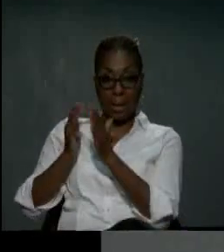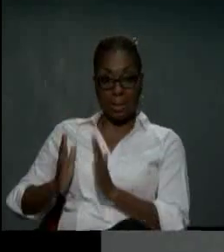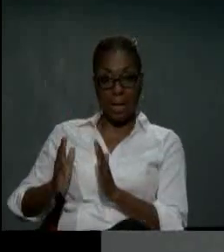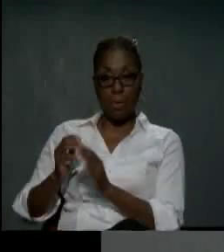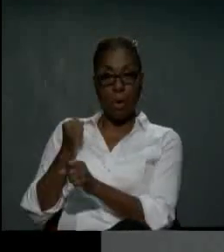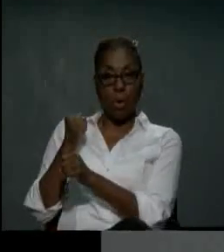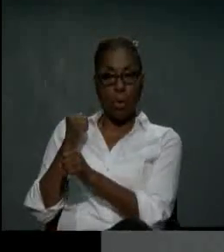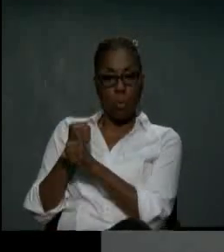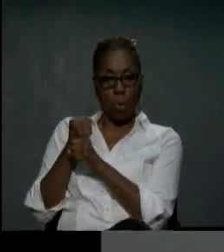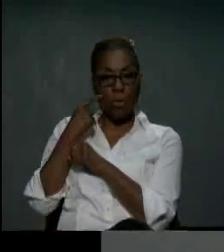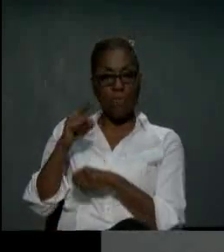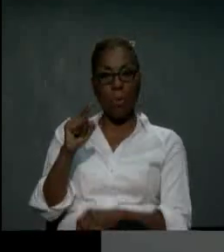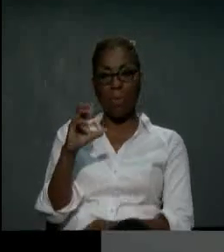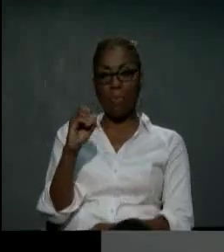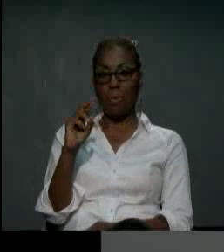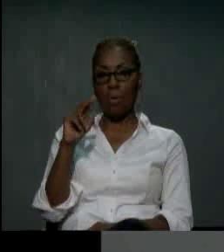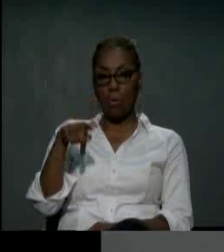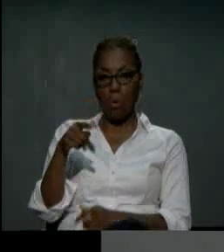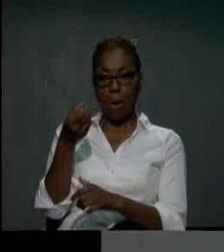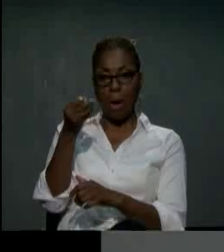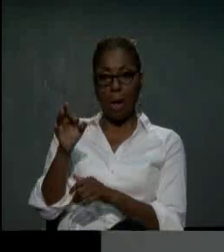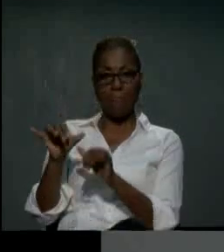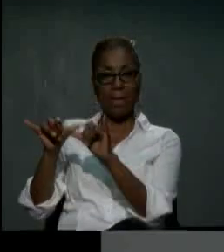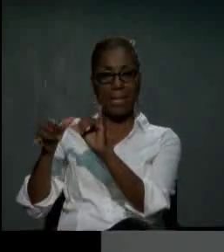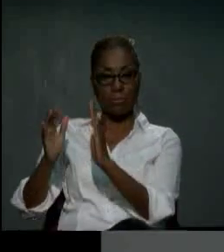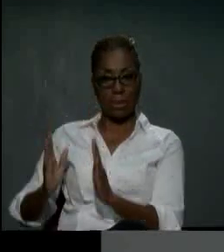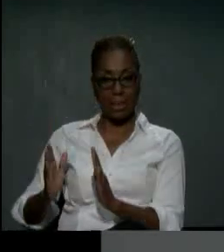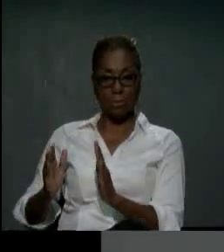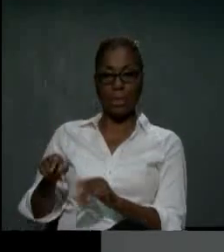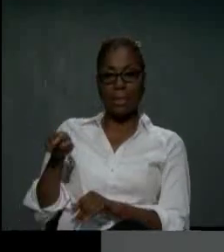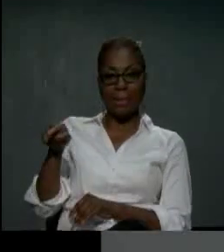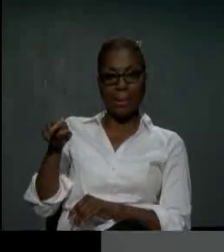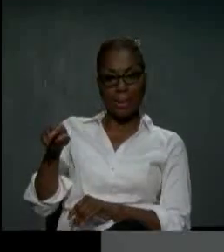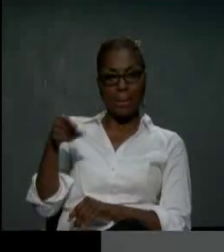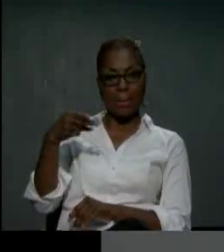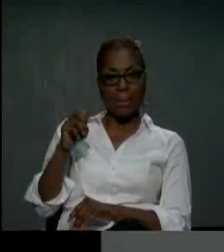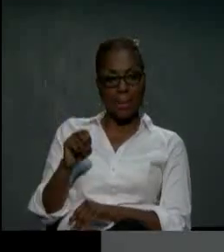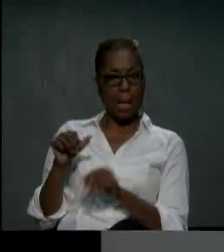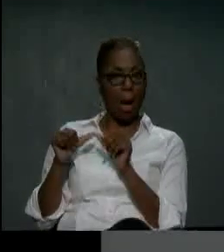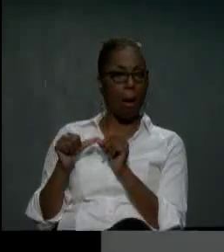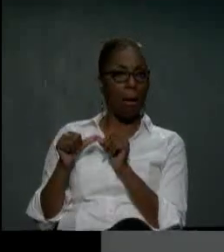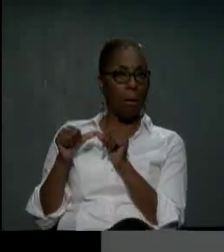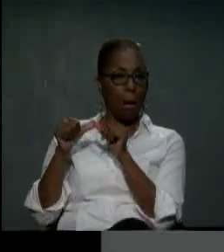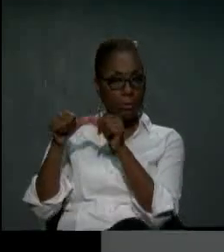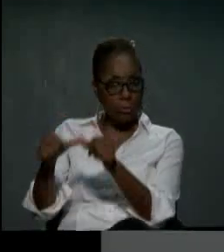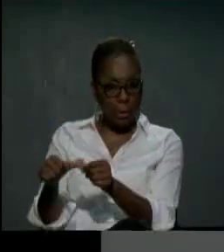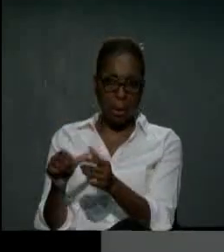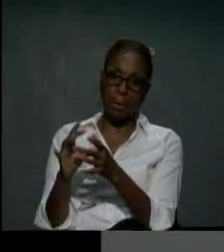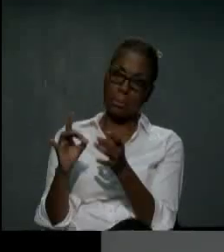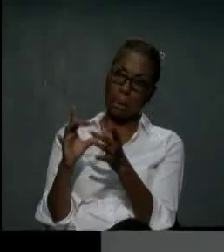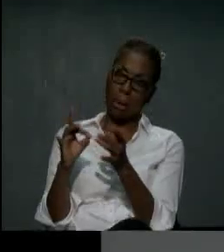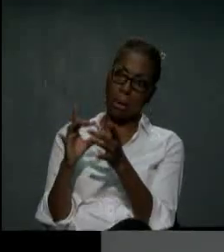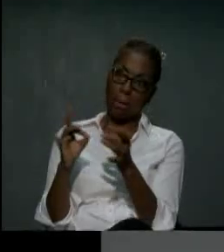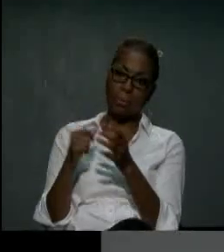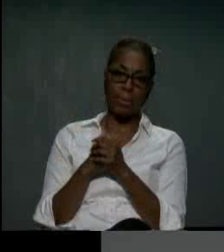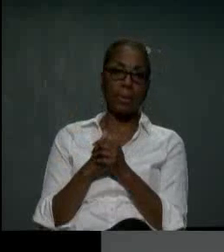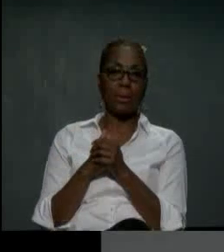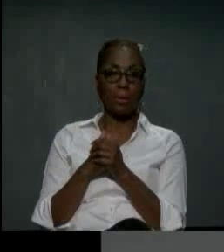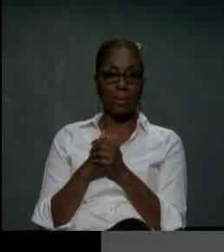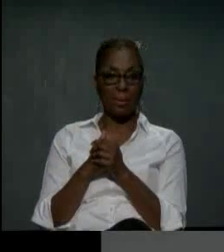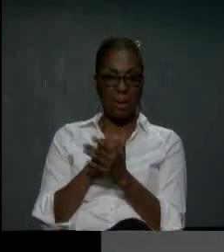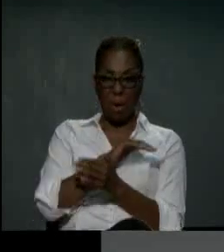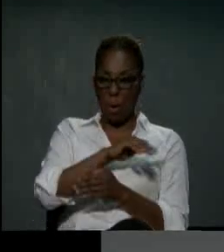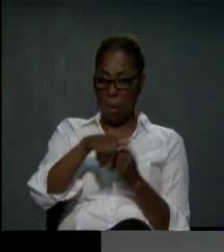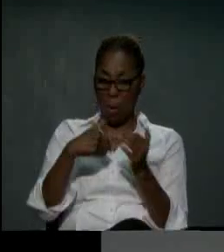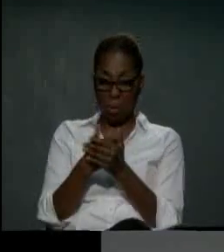worked for the Corps of Engineers. And he has constantly said, all of